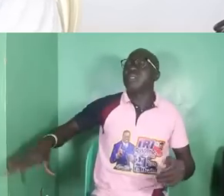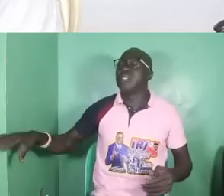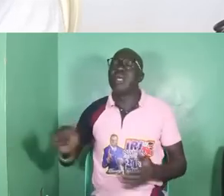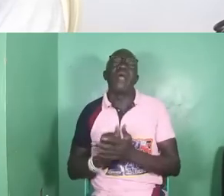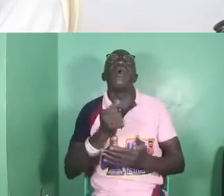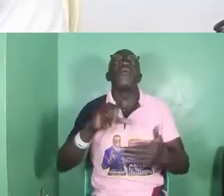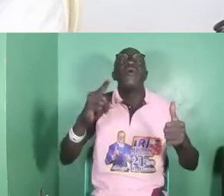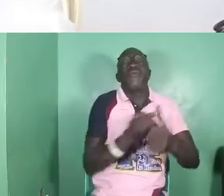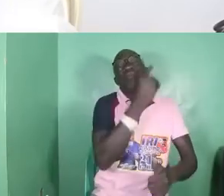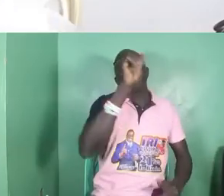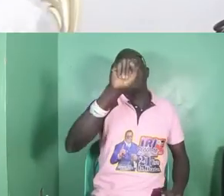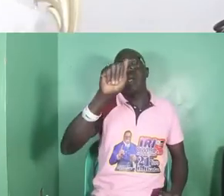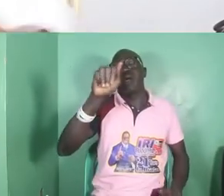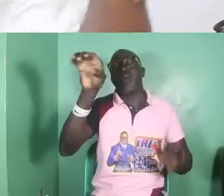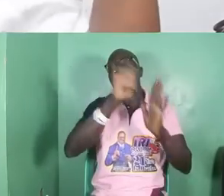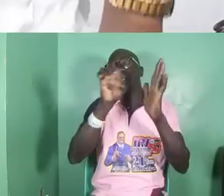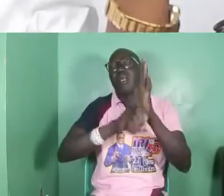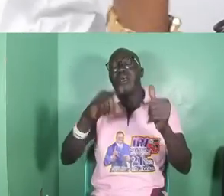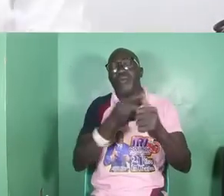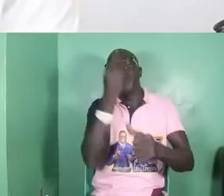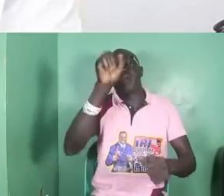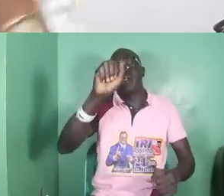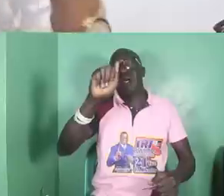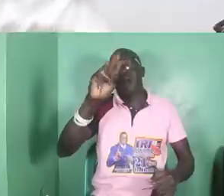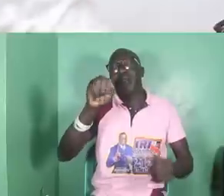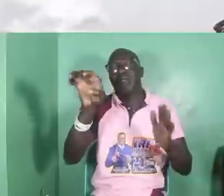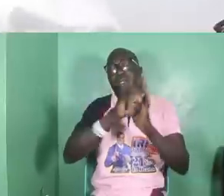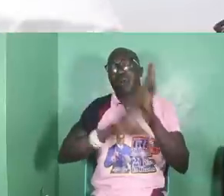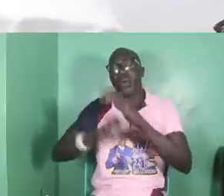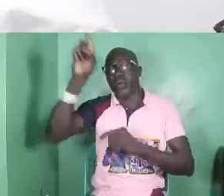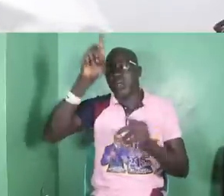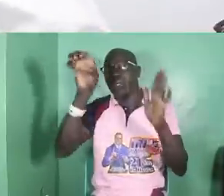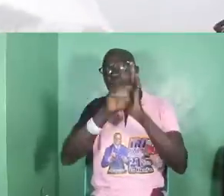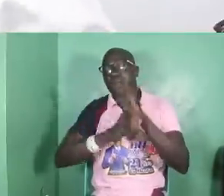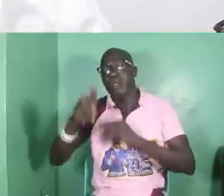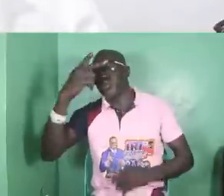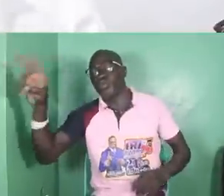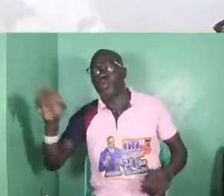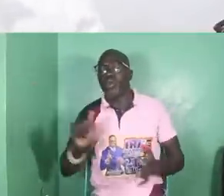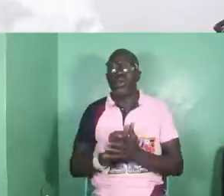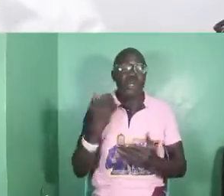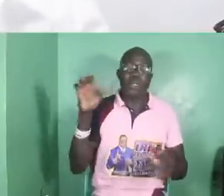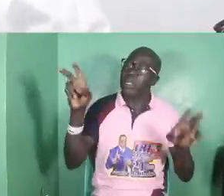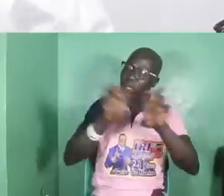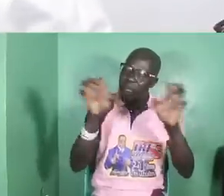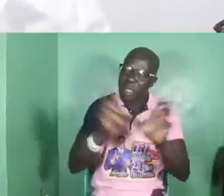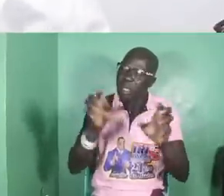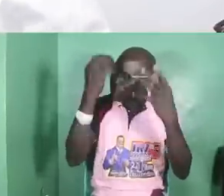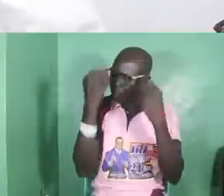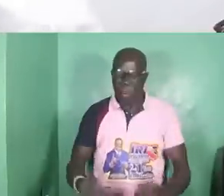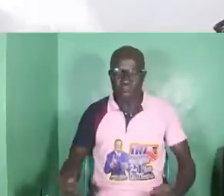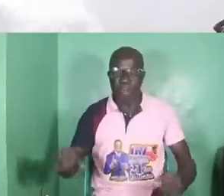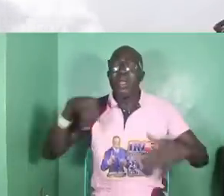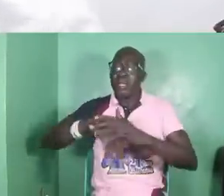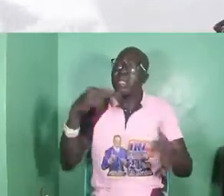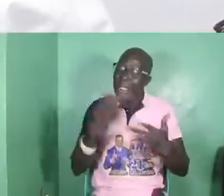Look, go and read the book of 1 Samuel. Chapter 1, chapter 2. Orikine at Orikine. Finish and hear about the story. That case was very powerful. In